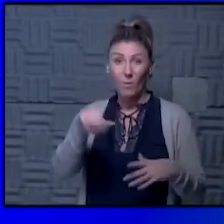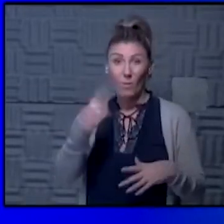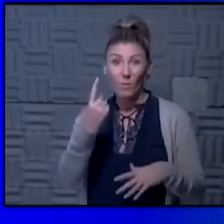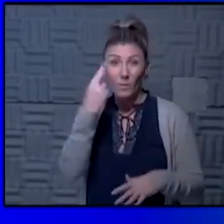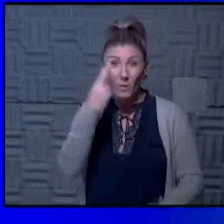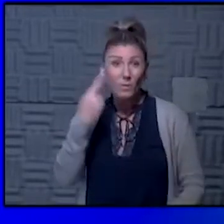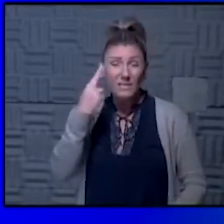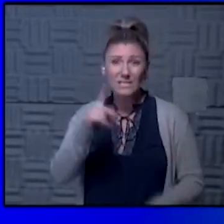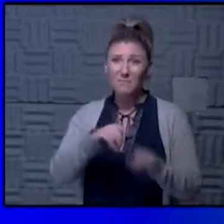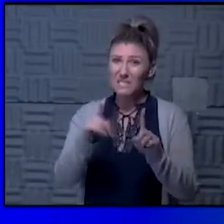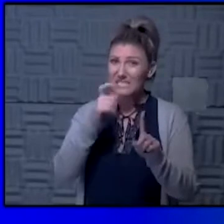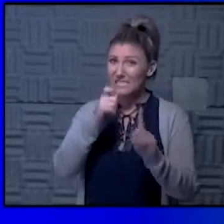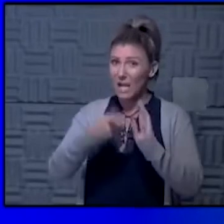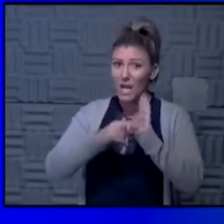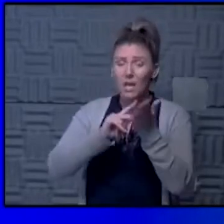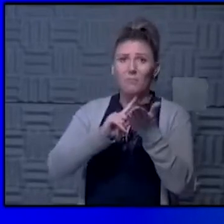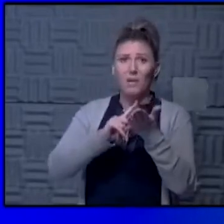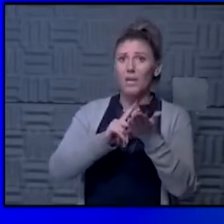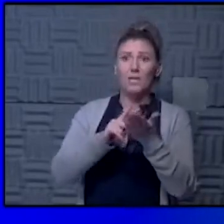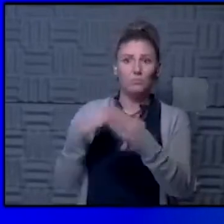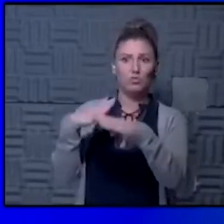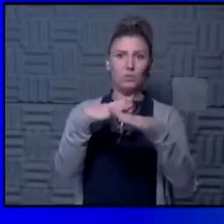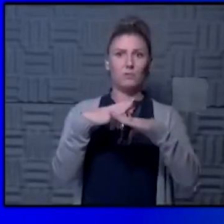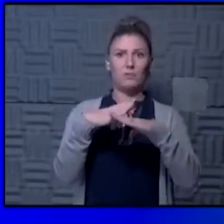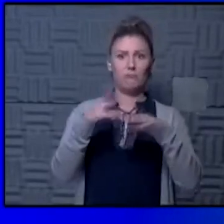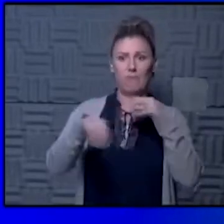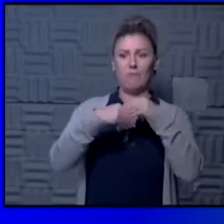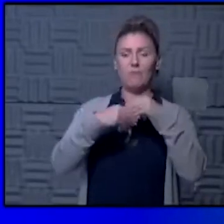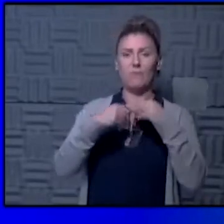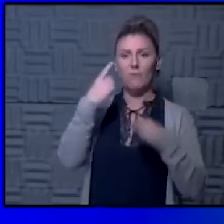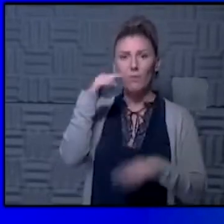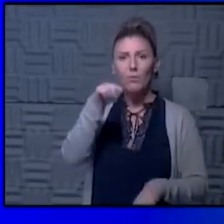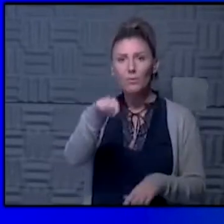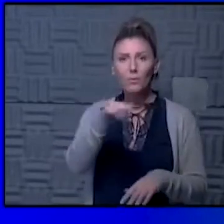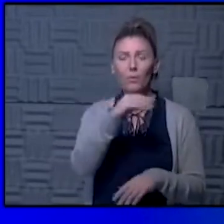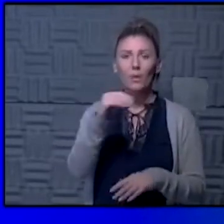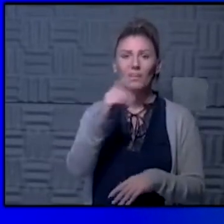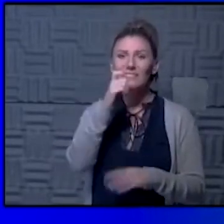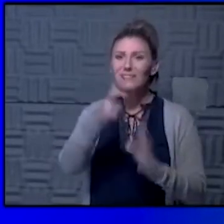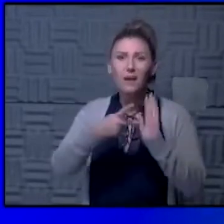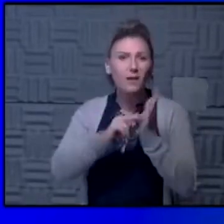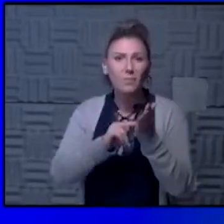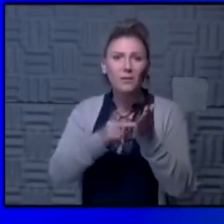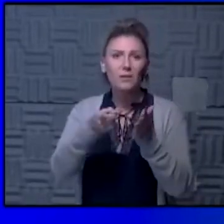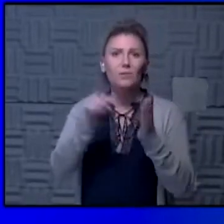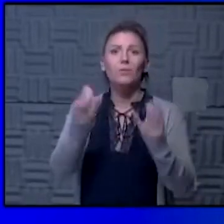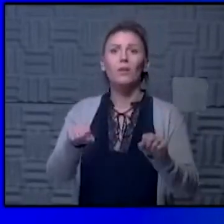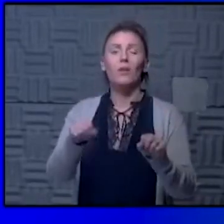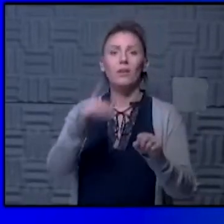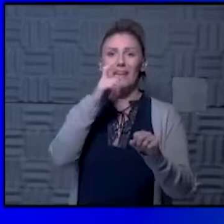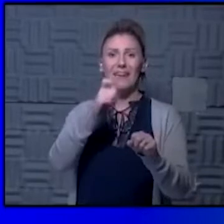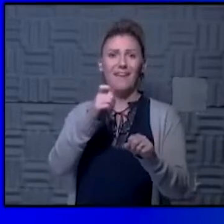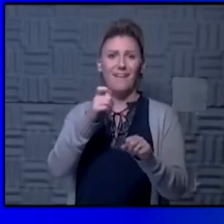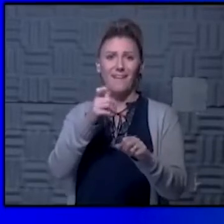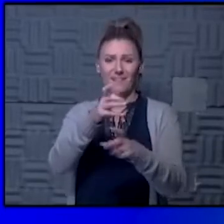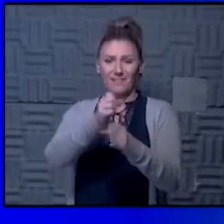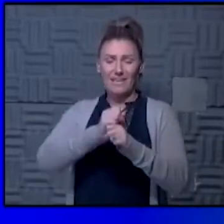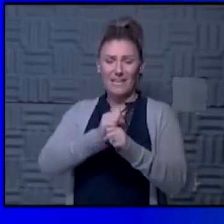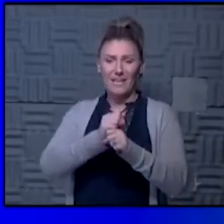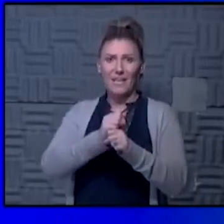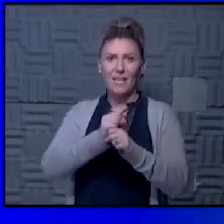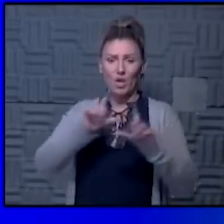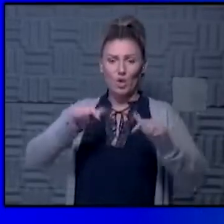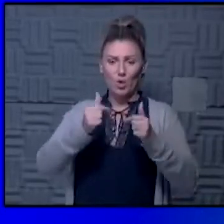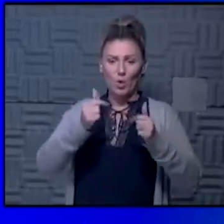that doesn't confer any other protection for you necessarily, and that certainly does not mean that you can not get in group